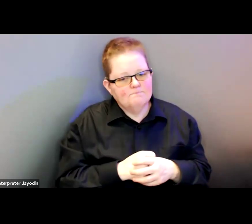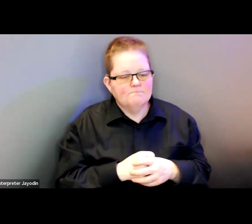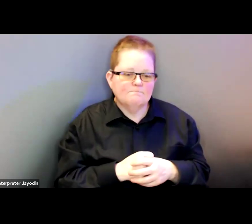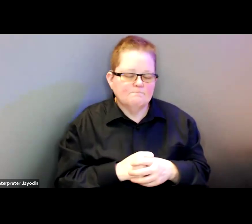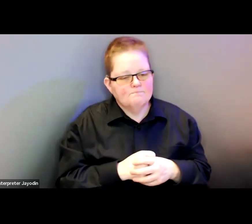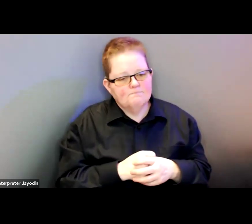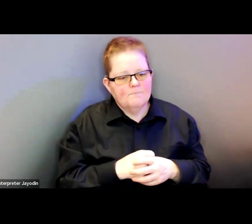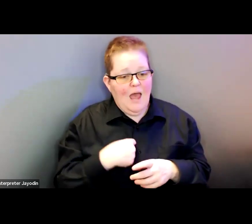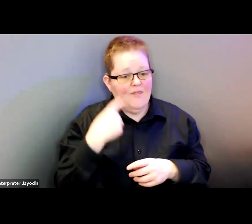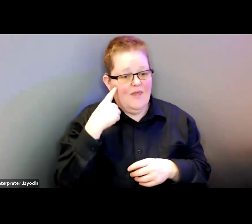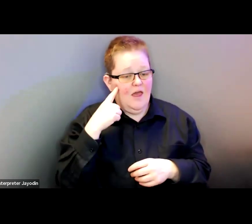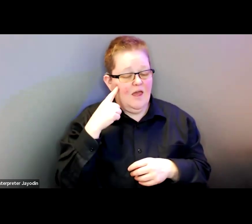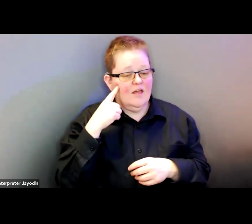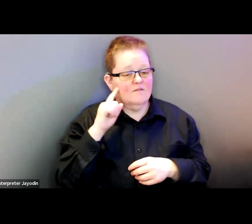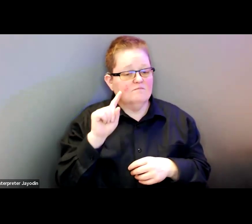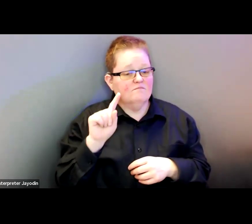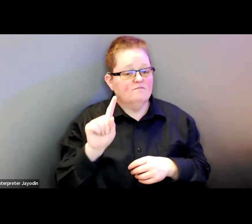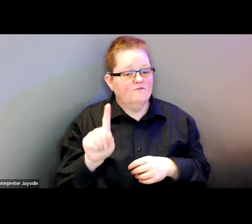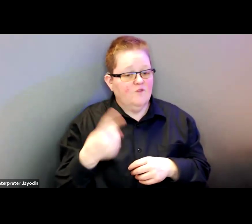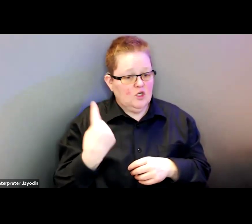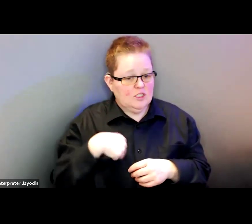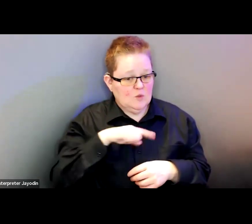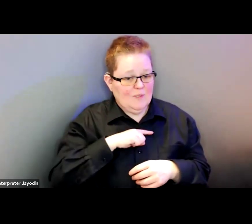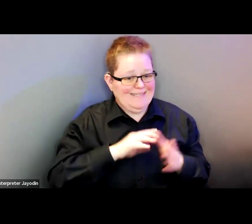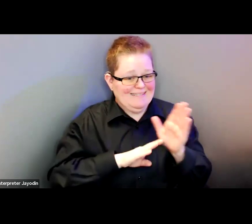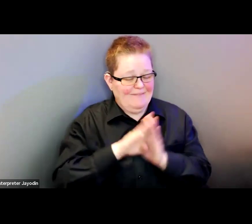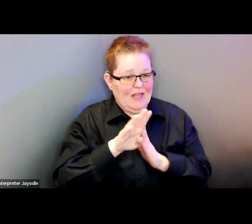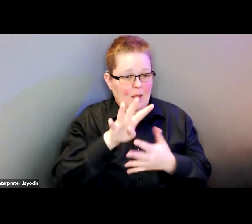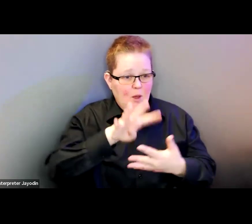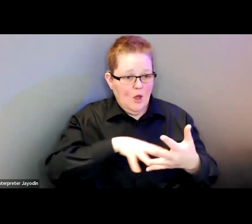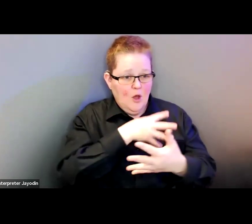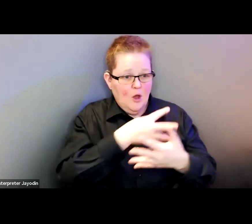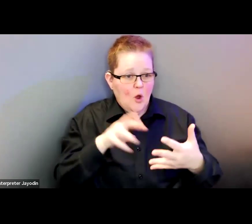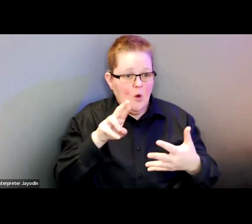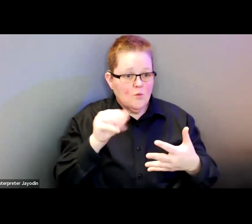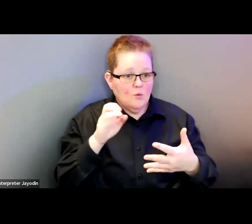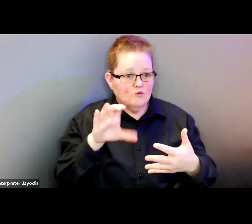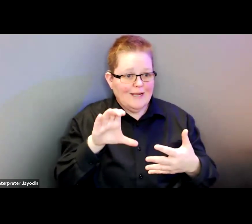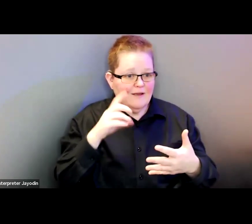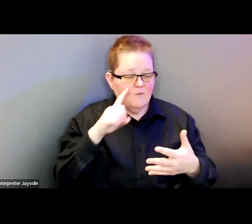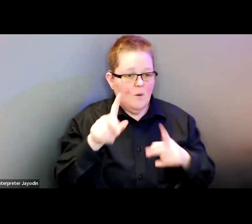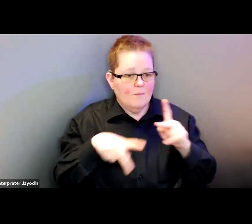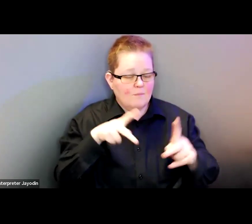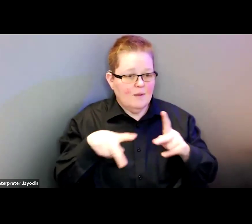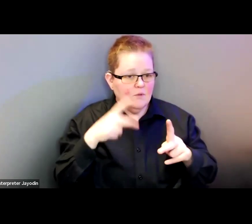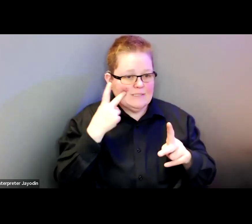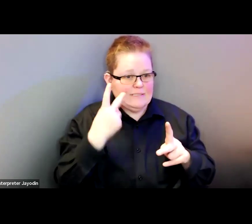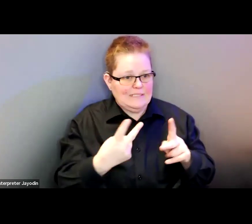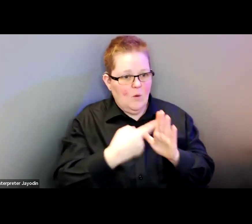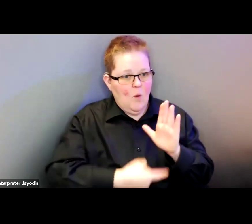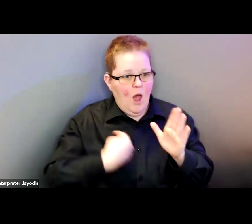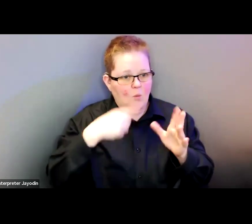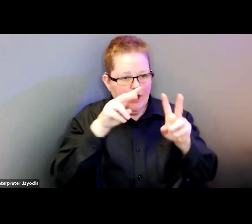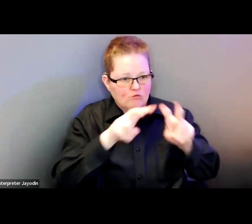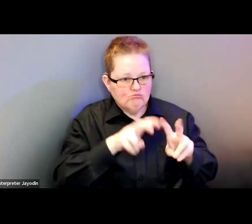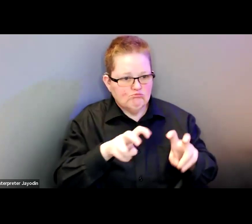one, as we develop a rubric, showing the rubric that we're using so that people know how to write things that fits what we're doing. I'm stealing all of your good ideas,